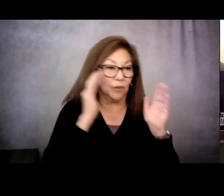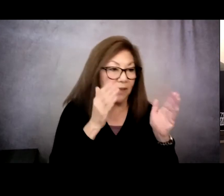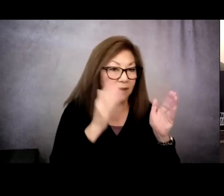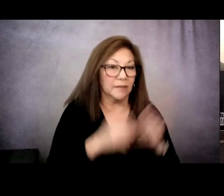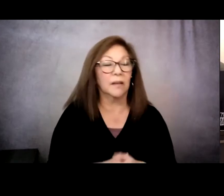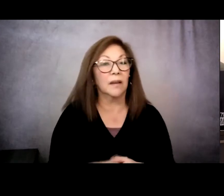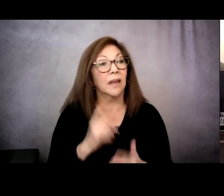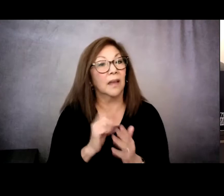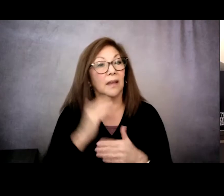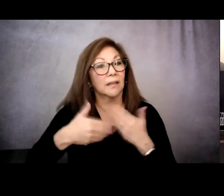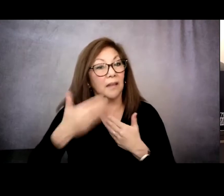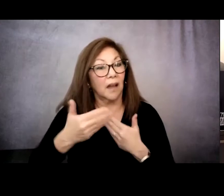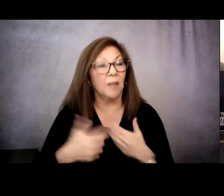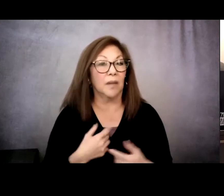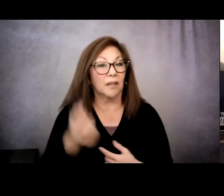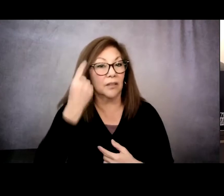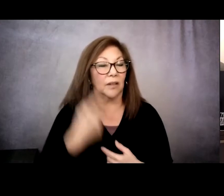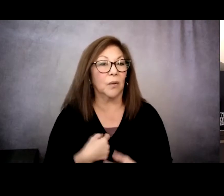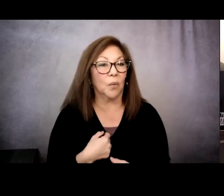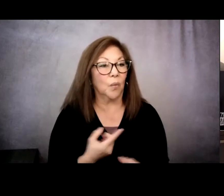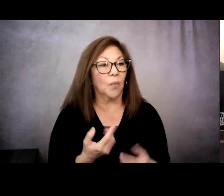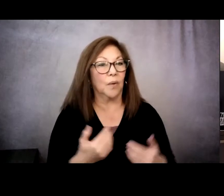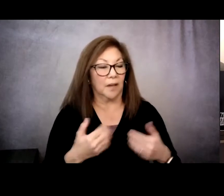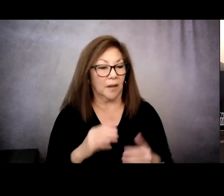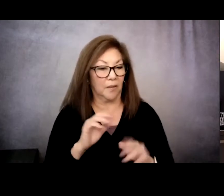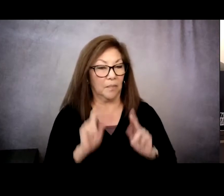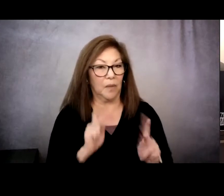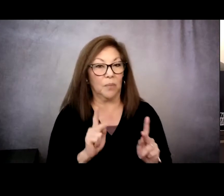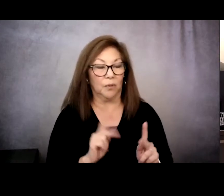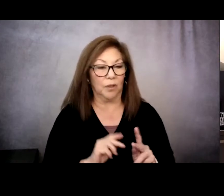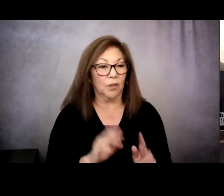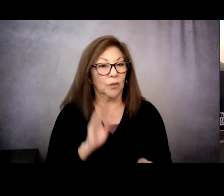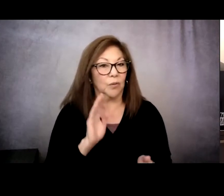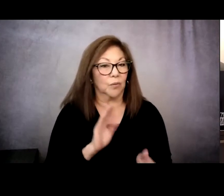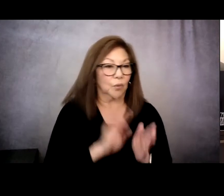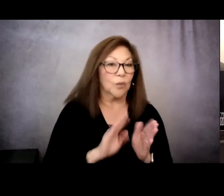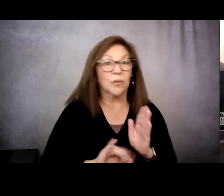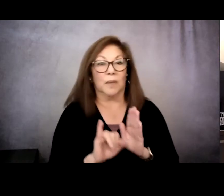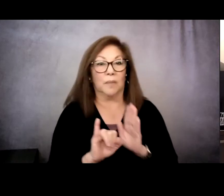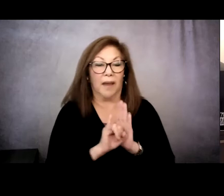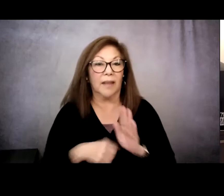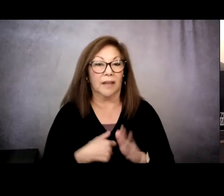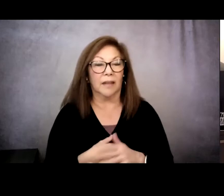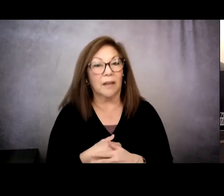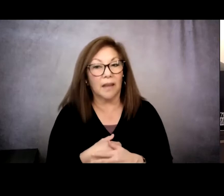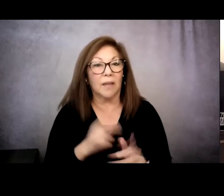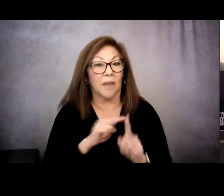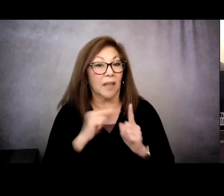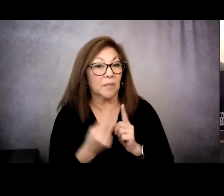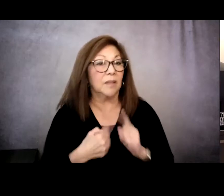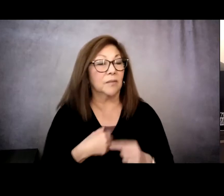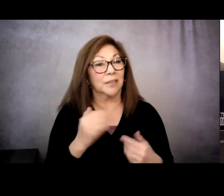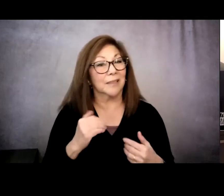With time, I would come to understand what it's like to have people reduce me to my identity. The very aspects of myself that once seemed like